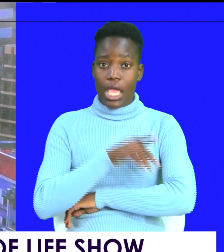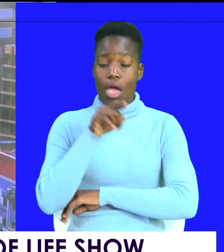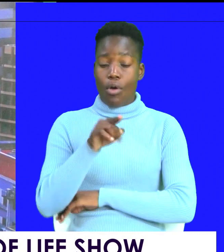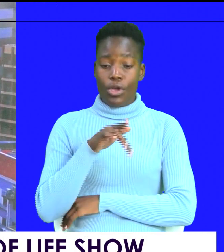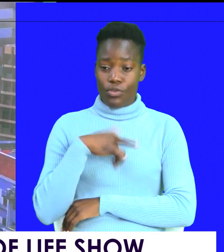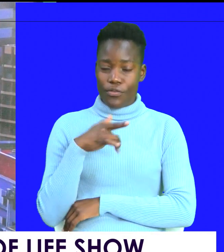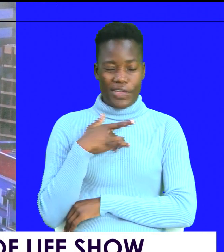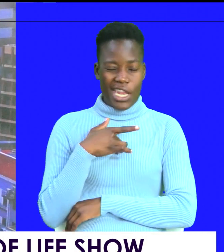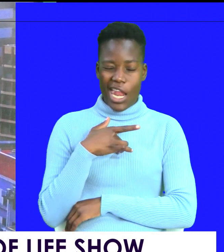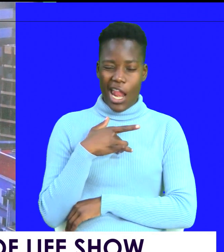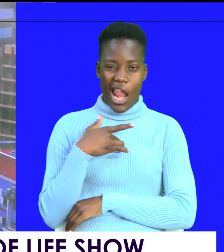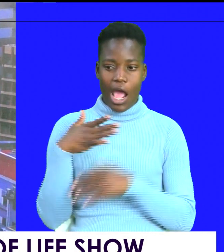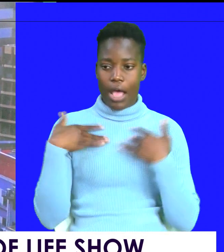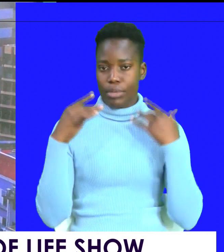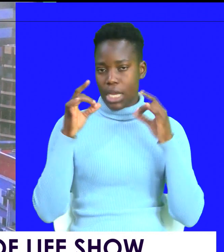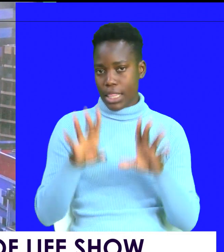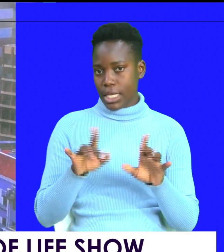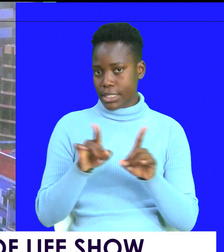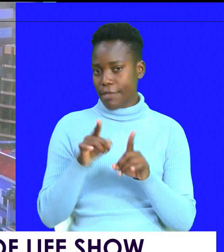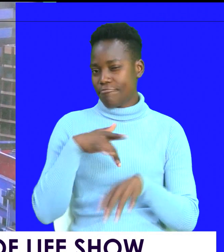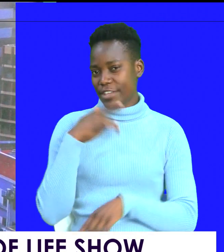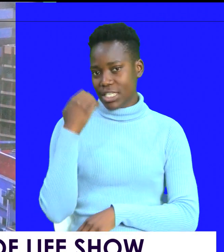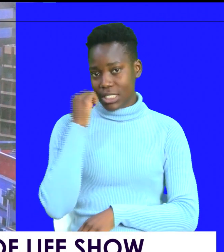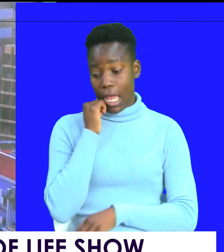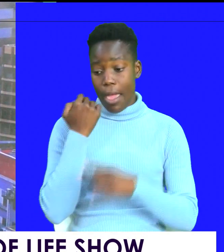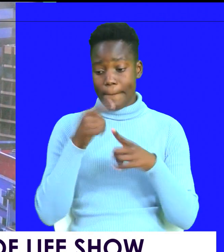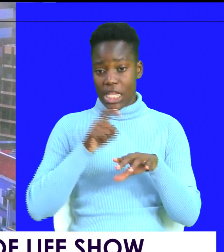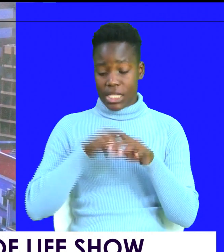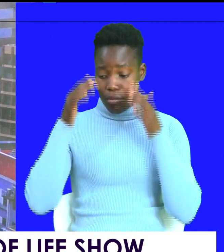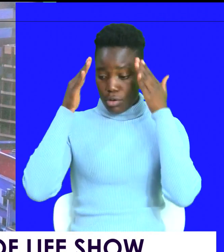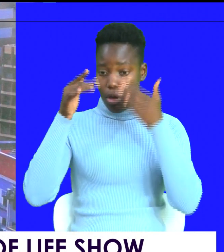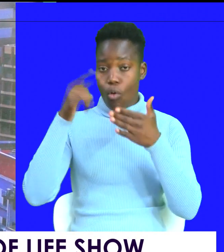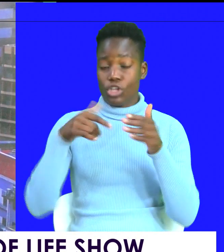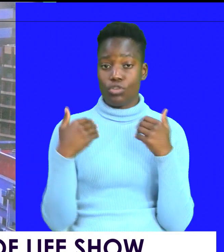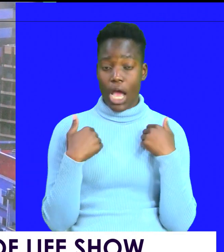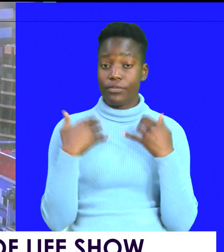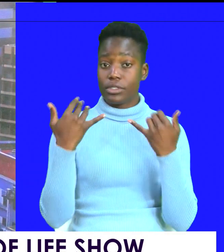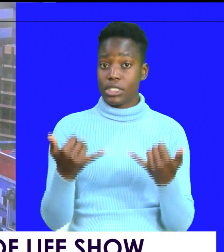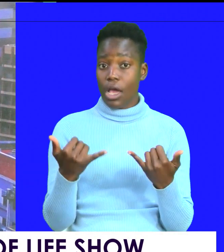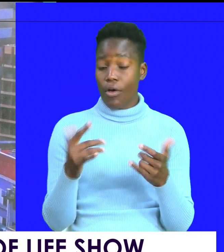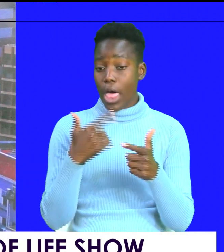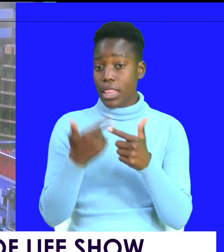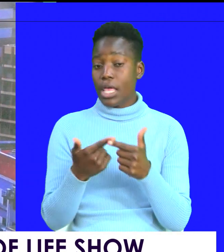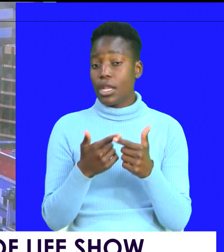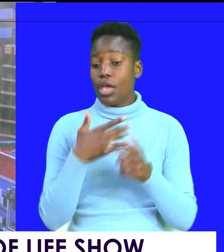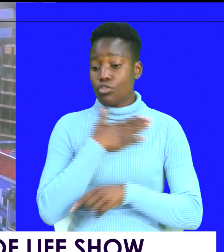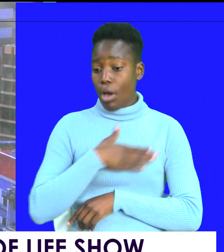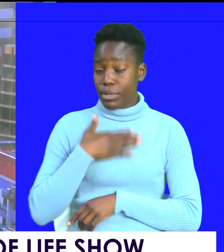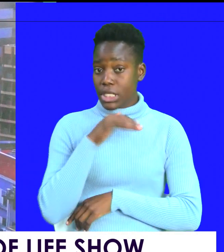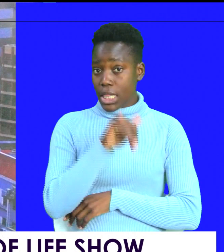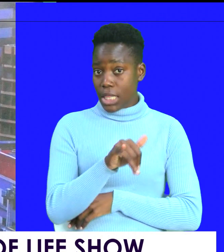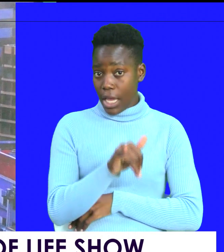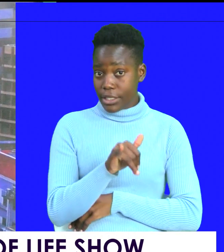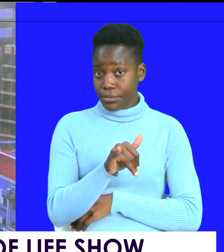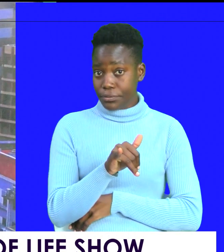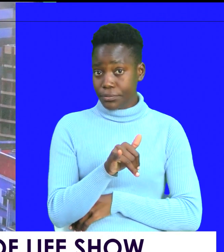feel less happy. You will feel sad. But the moment you concentrate with what is in your hands, you appreciate it, you fashion it,